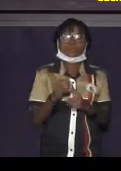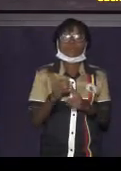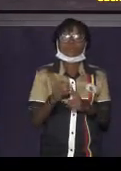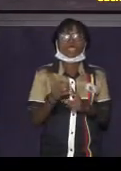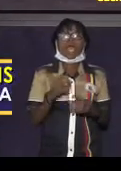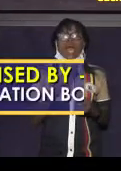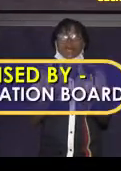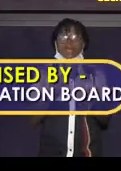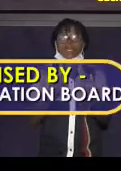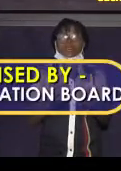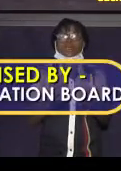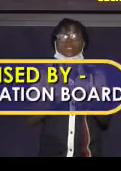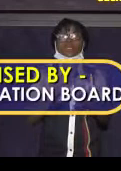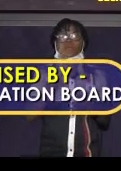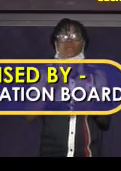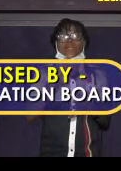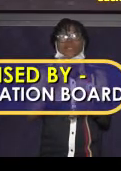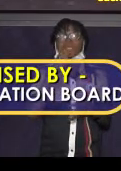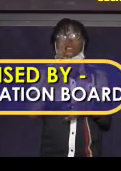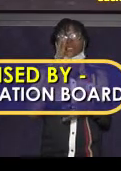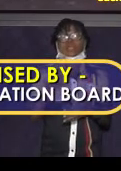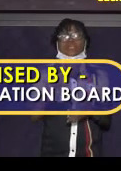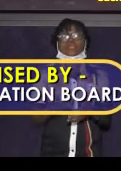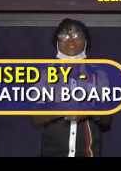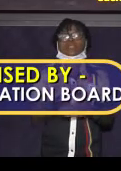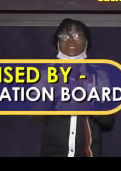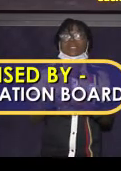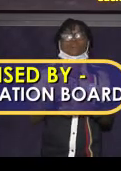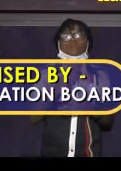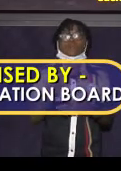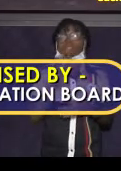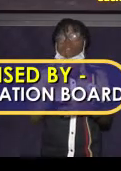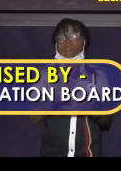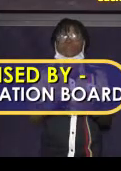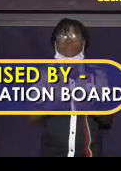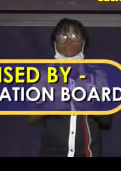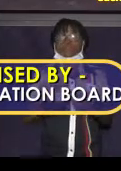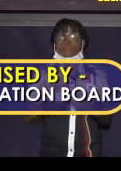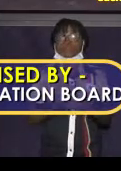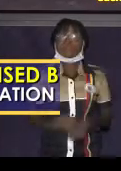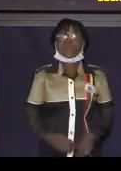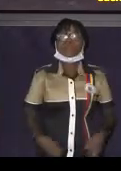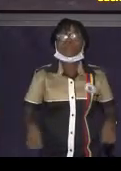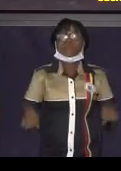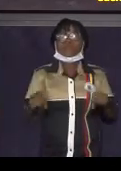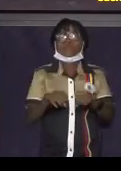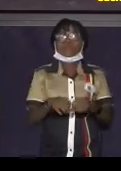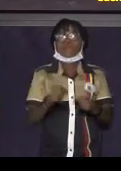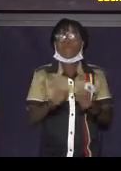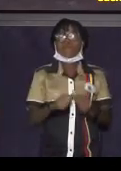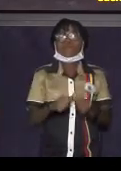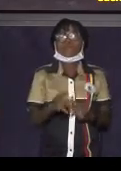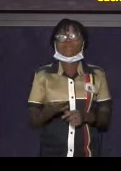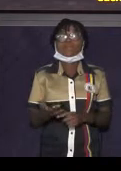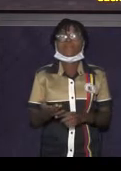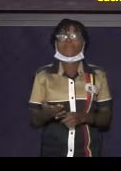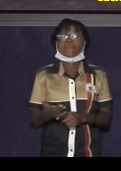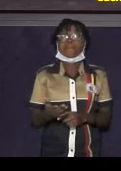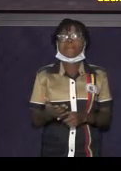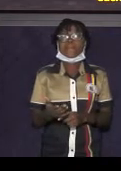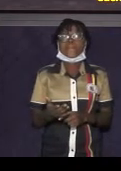that b is 3. The next thing for me to do will probably be to evaluate everything.